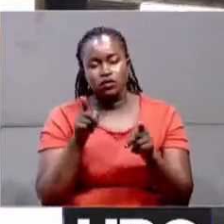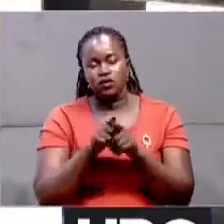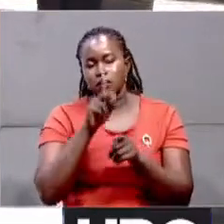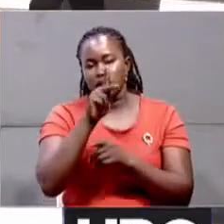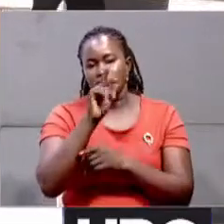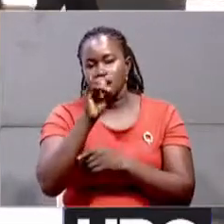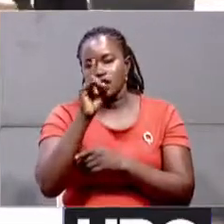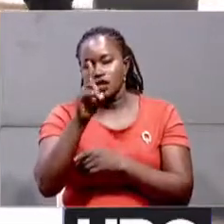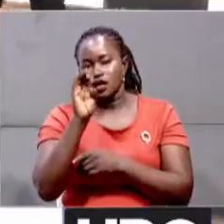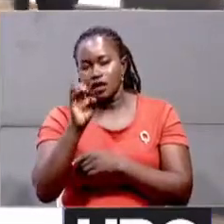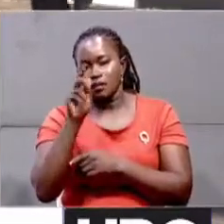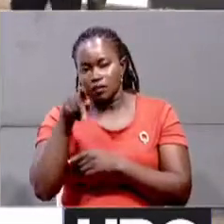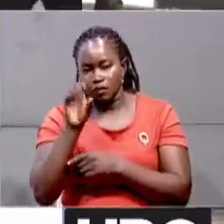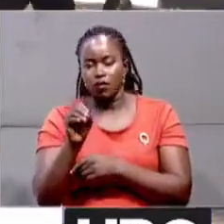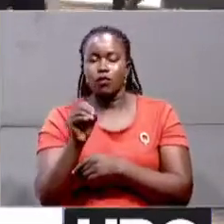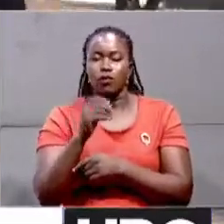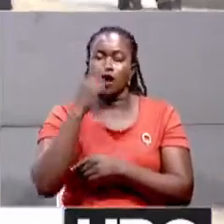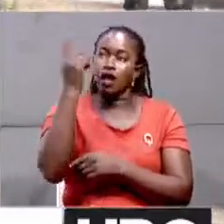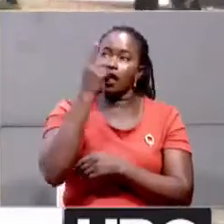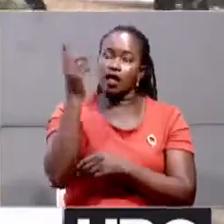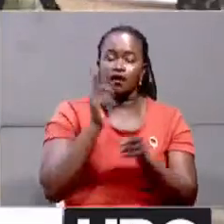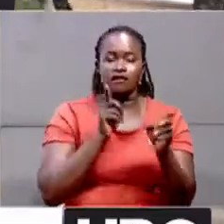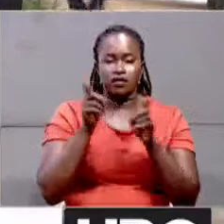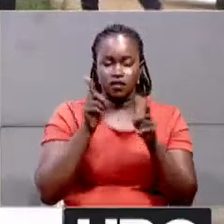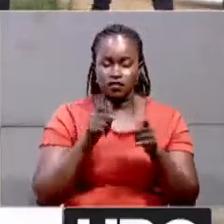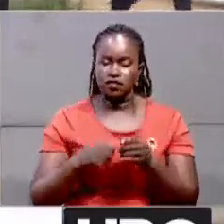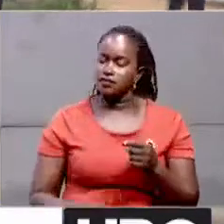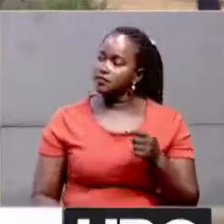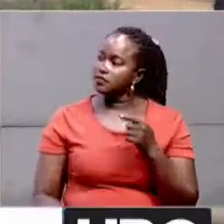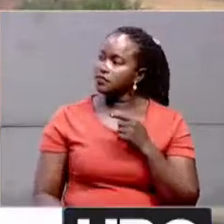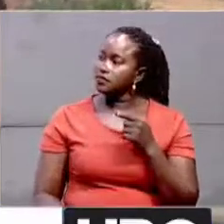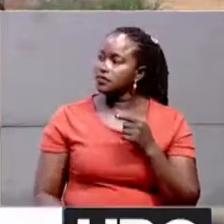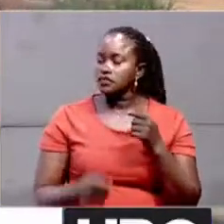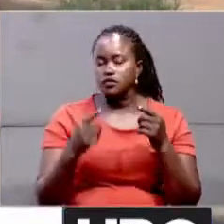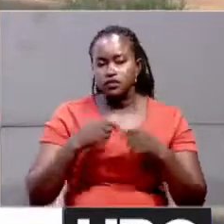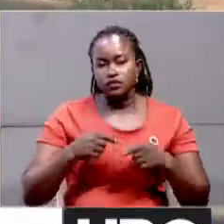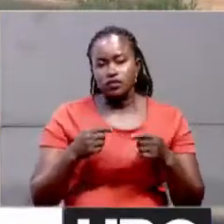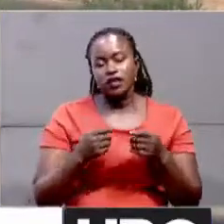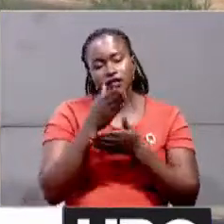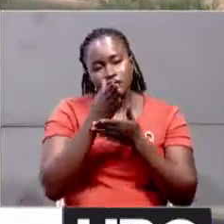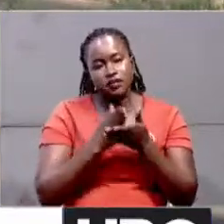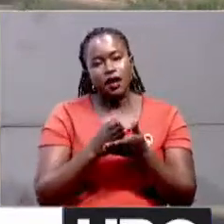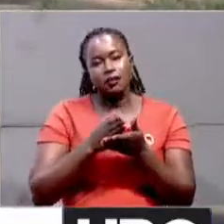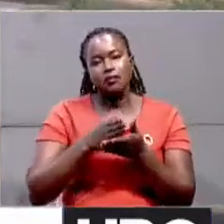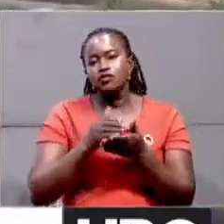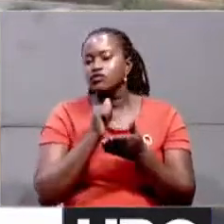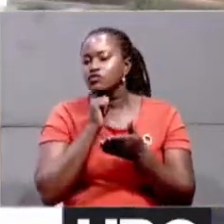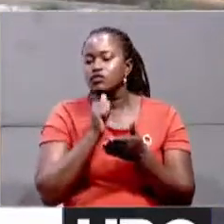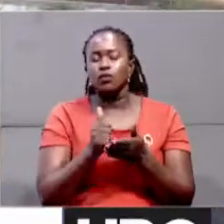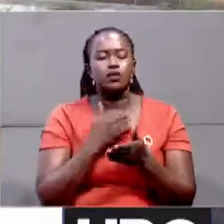airfields. To allow arrivals that don't need to first get to Entebbe Airport,